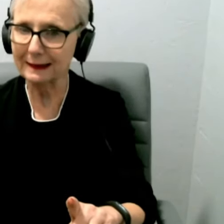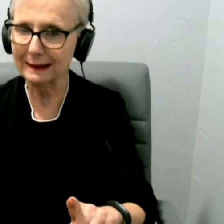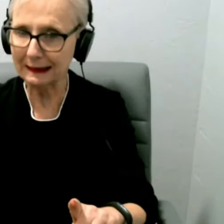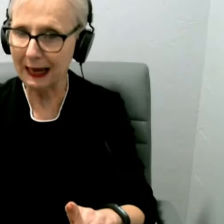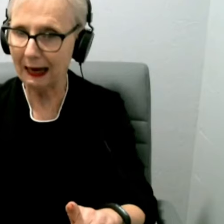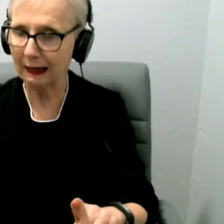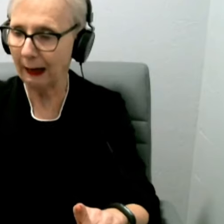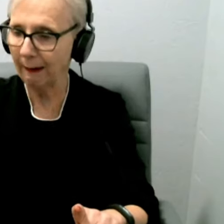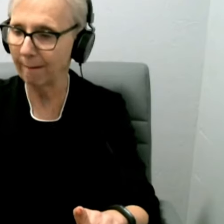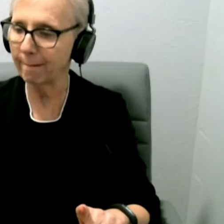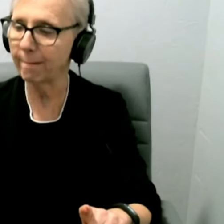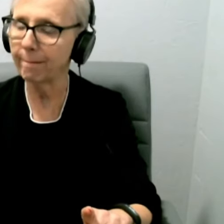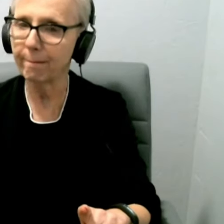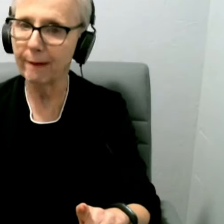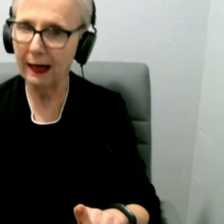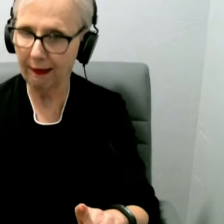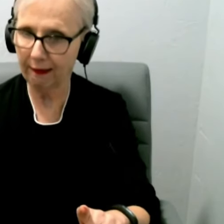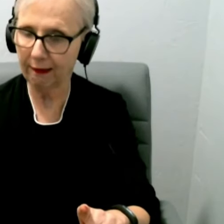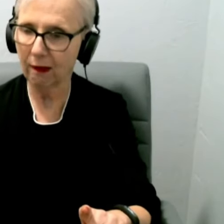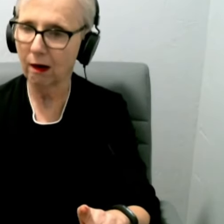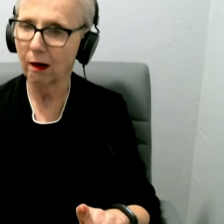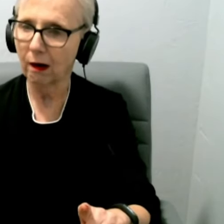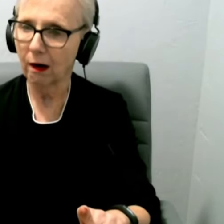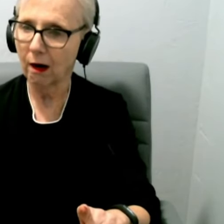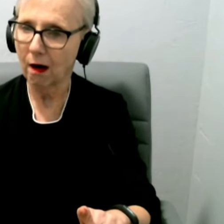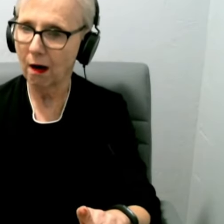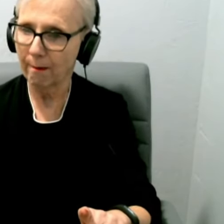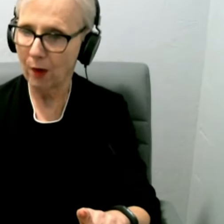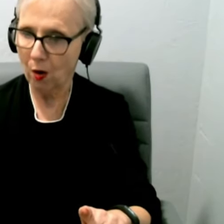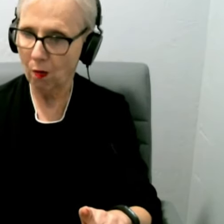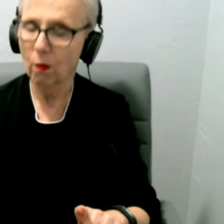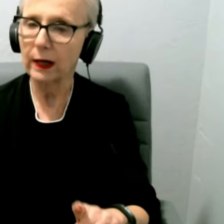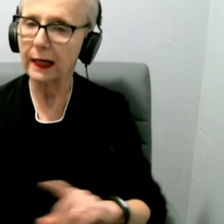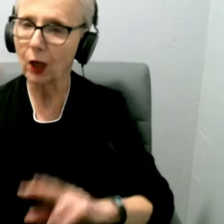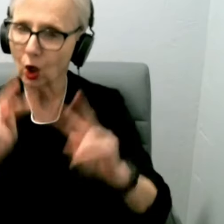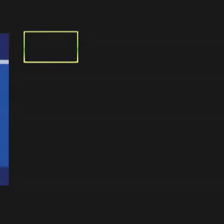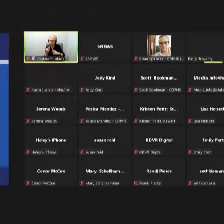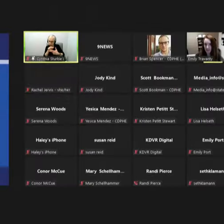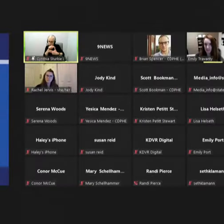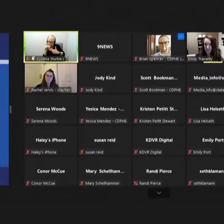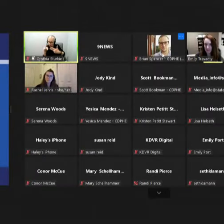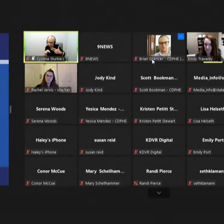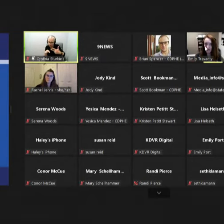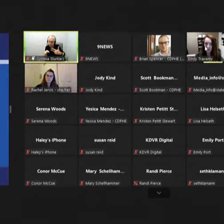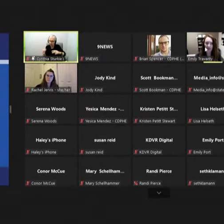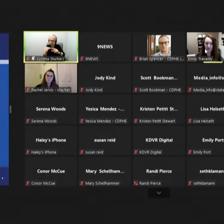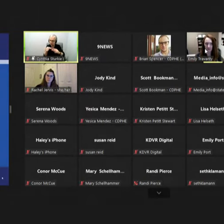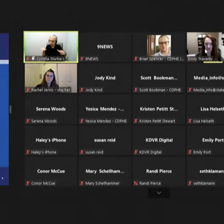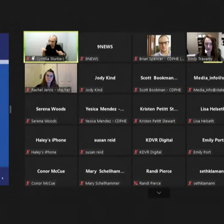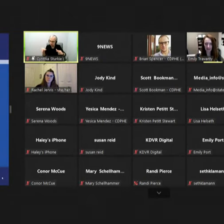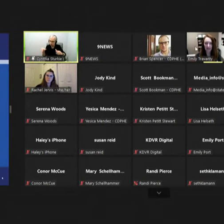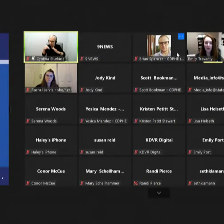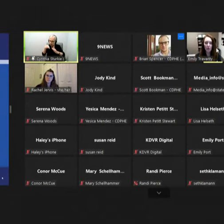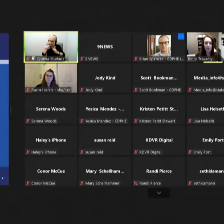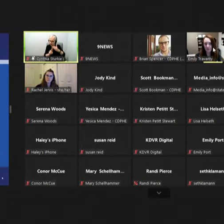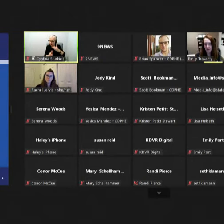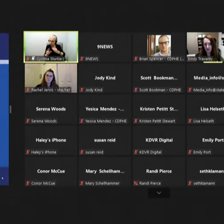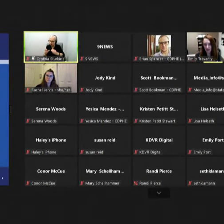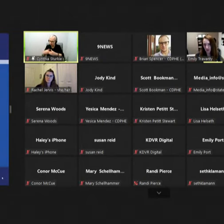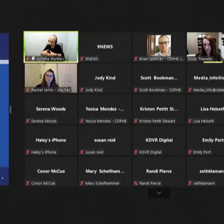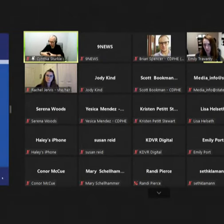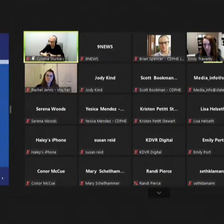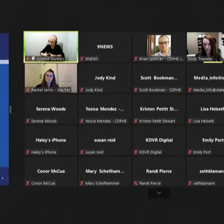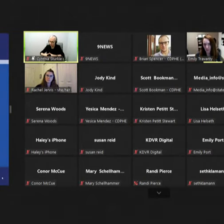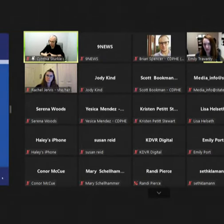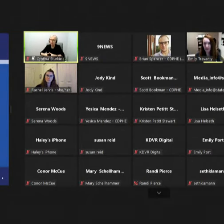with this test. This test has three targets that it looks for in the COVID-19 genome, one of which is the spike target, which